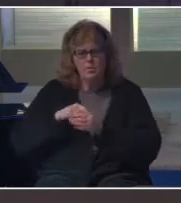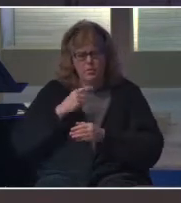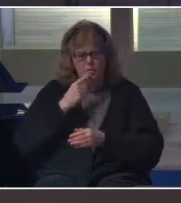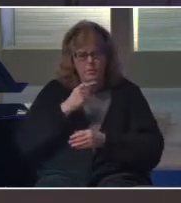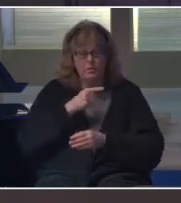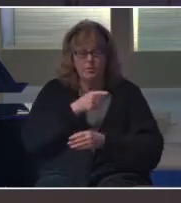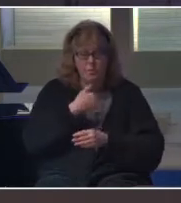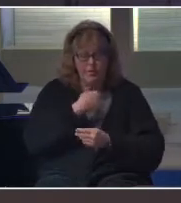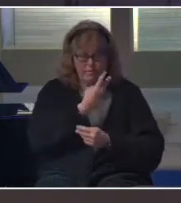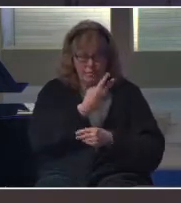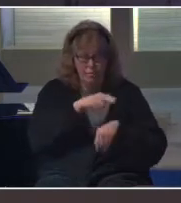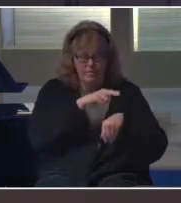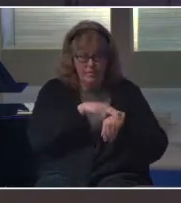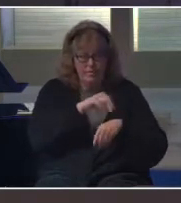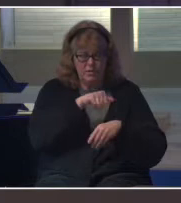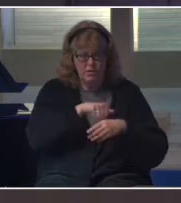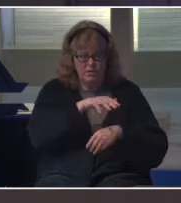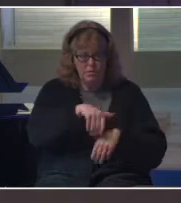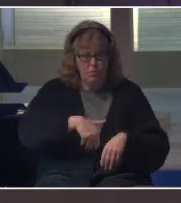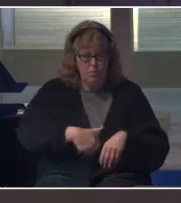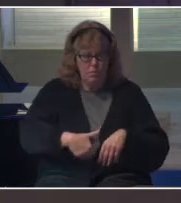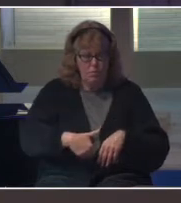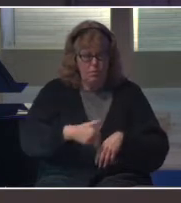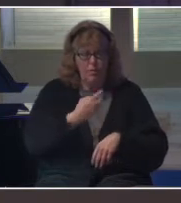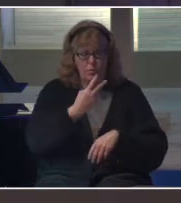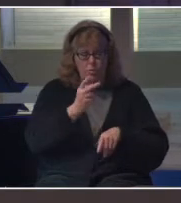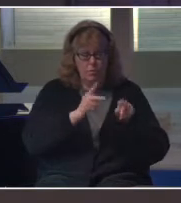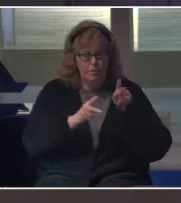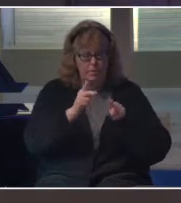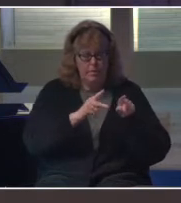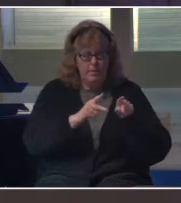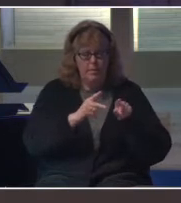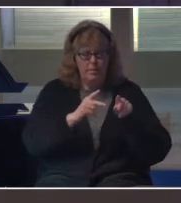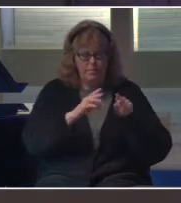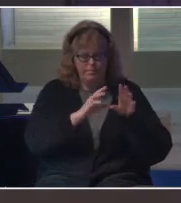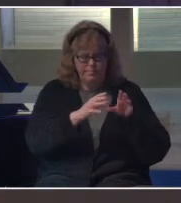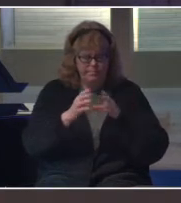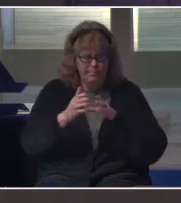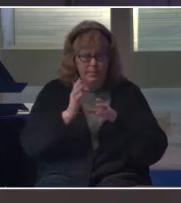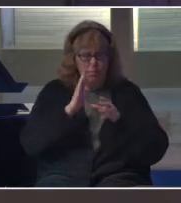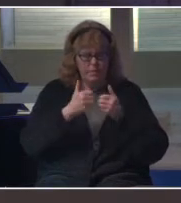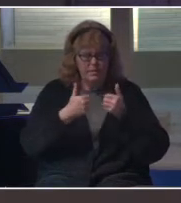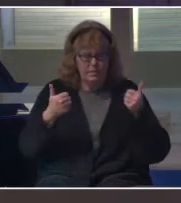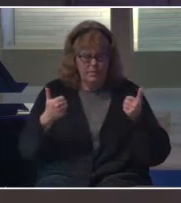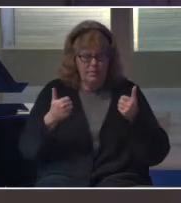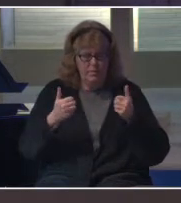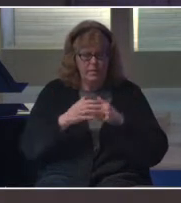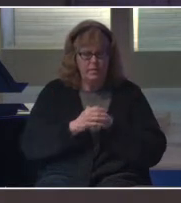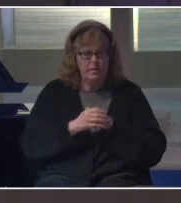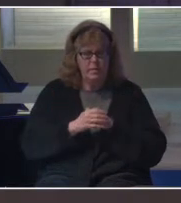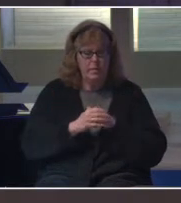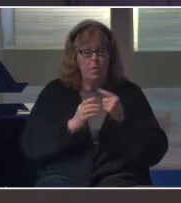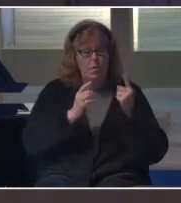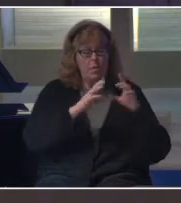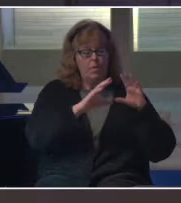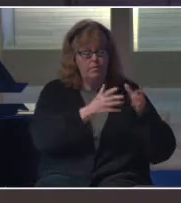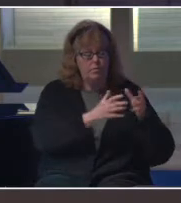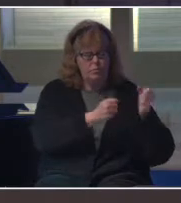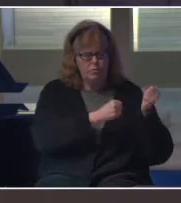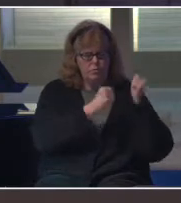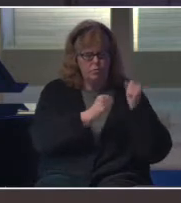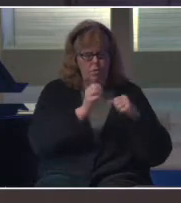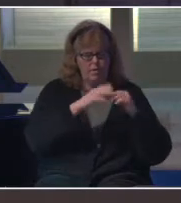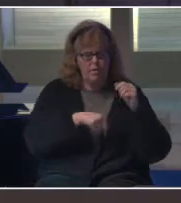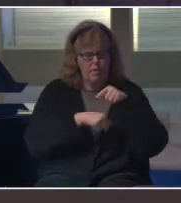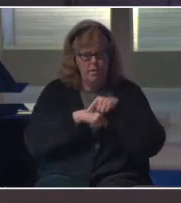'Two nations are in your womb, and two peoples from within you will be separated. One people will be stronger than